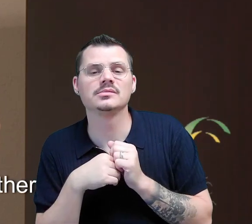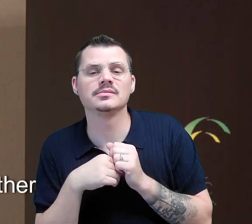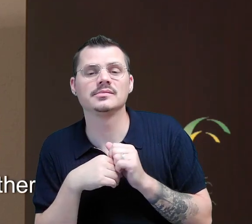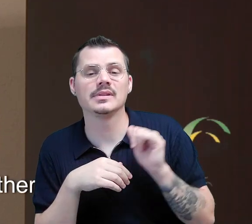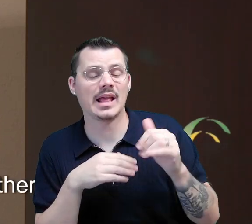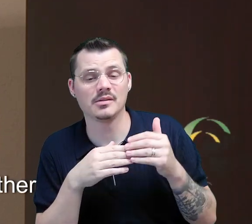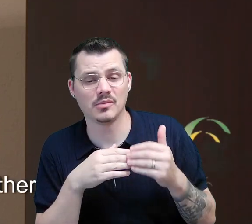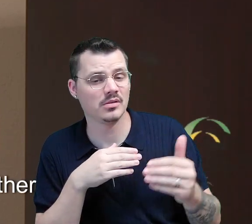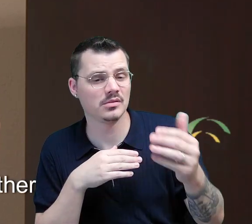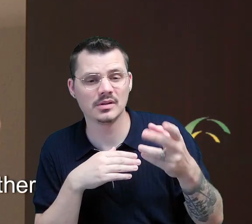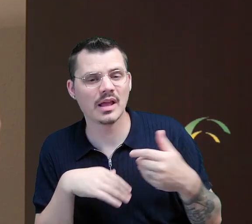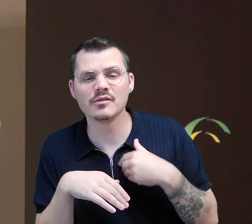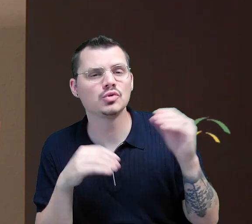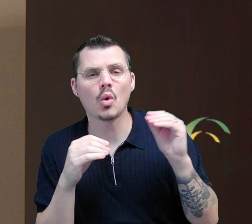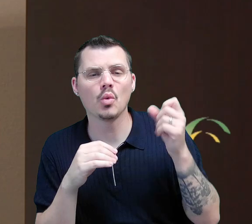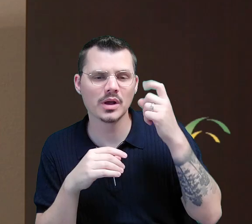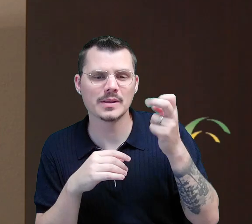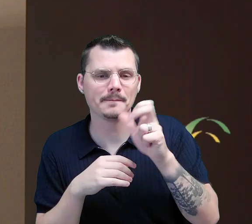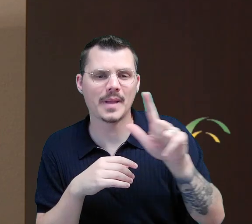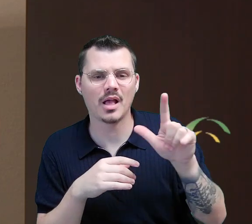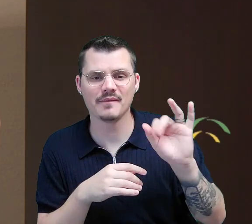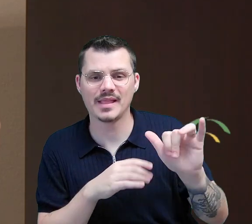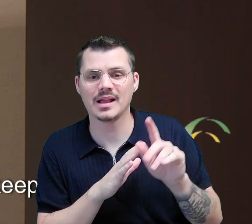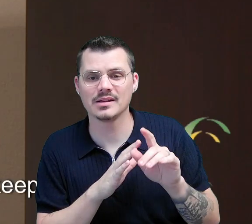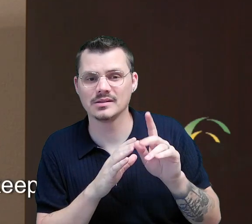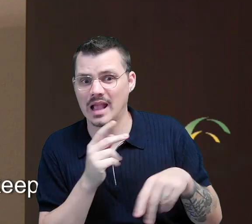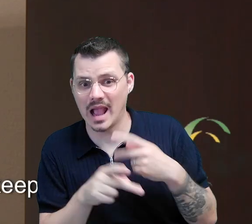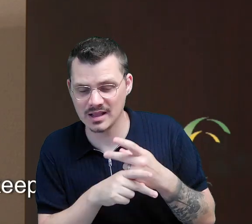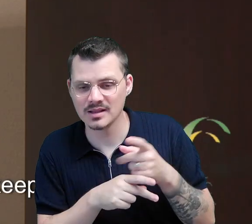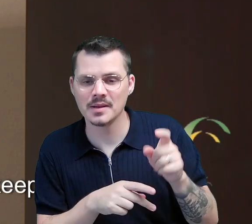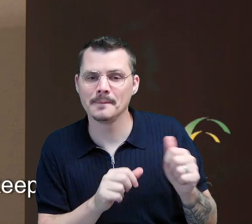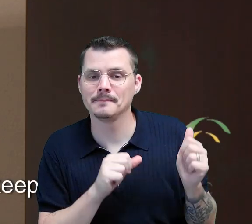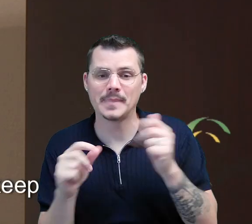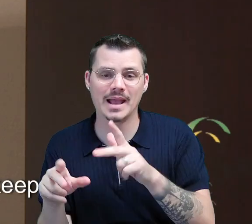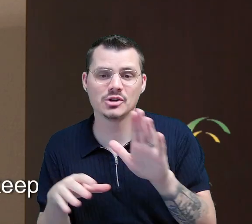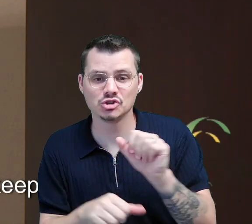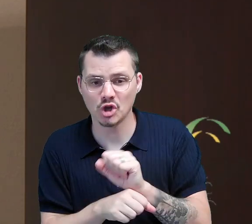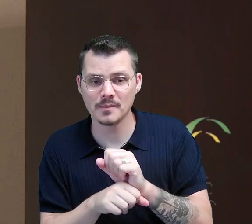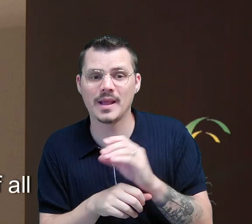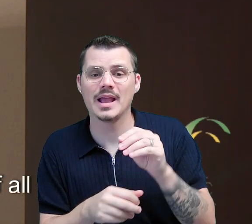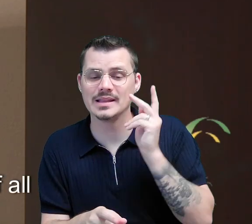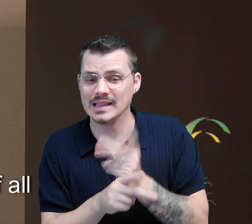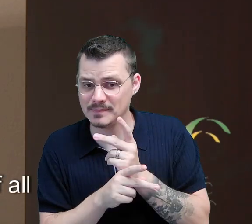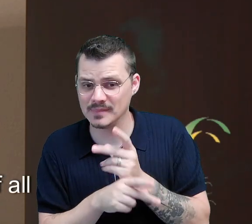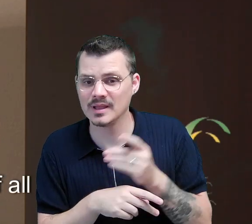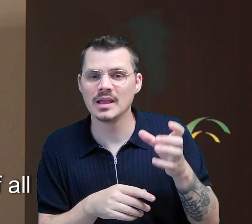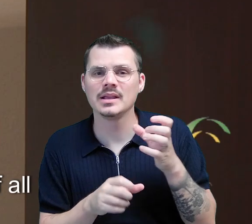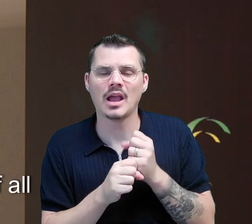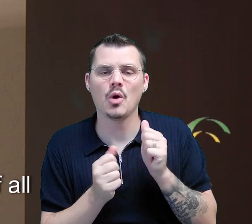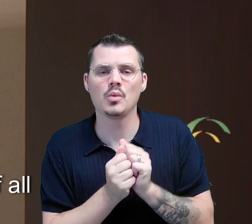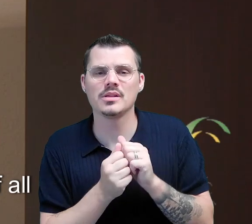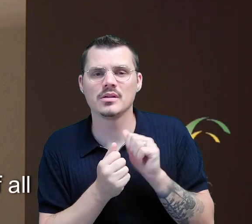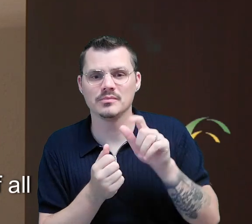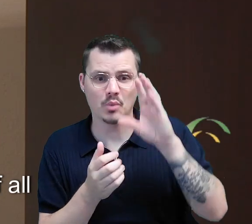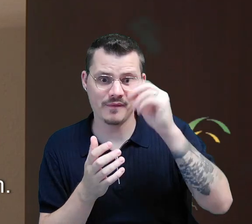And from that time on, he had no further spells of this type. He was able to go back to his job and keep it. He was able to get with